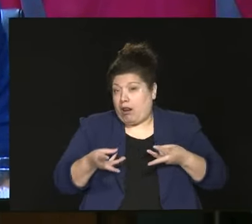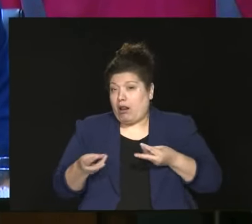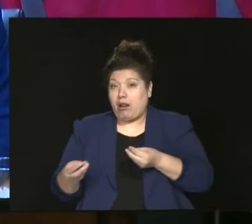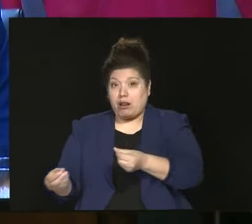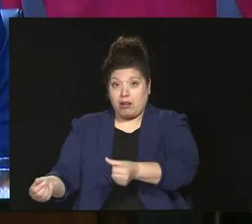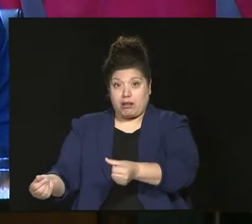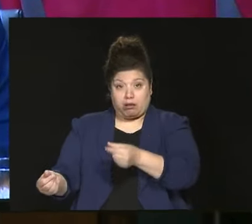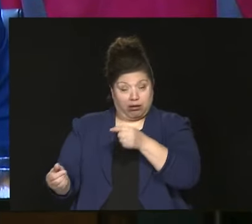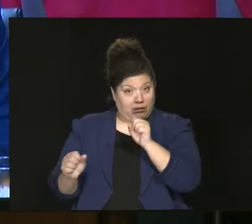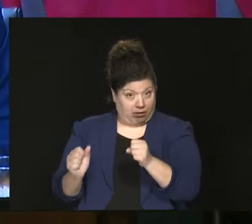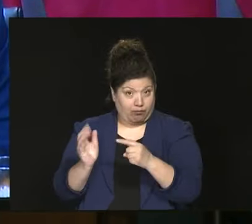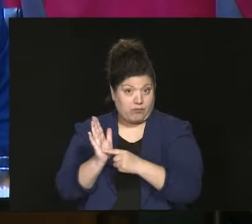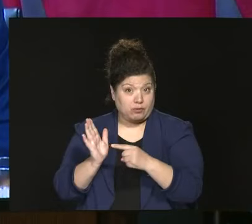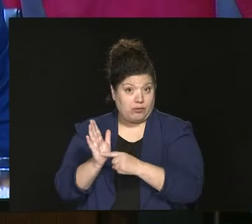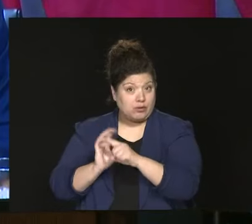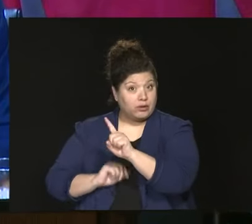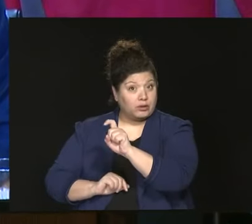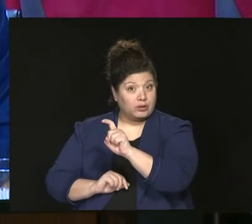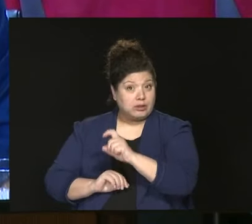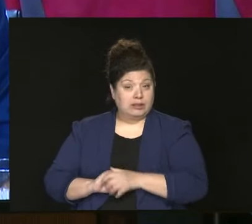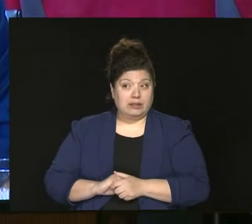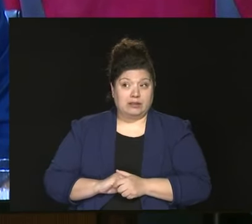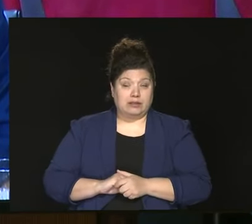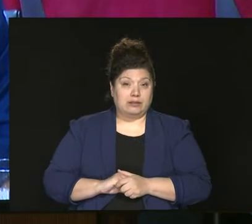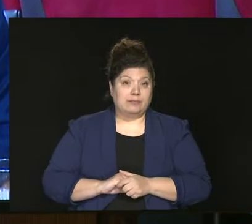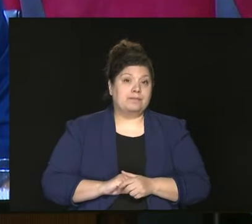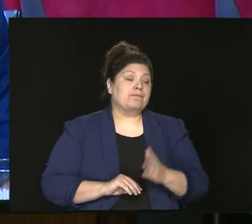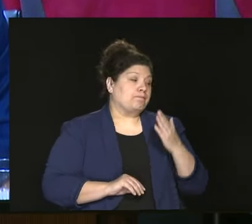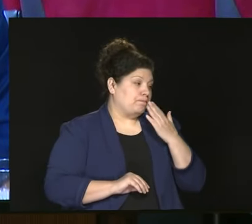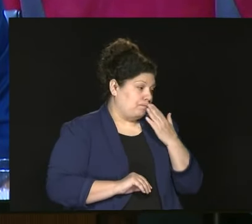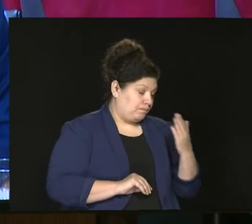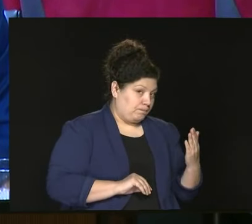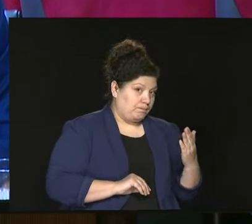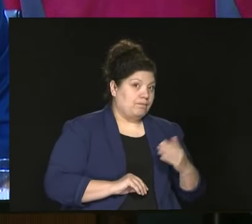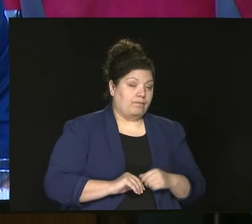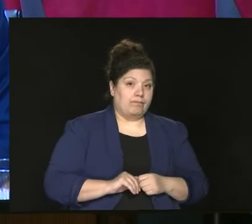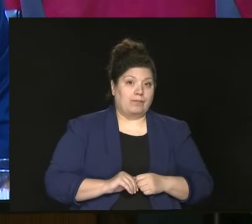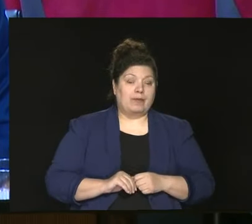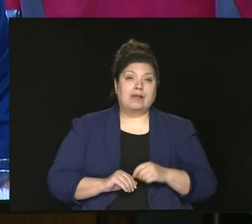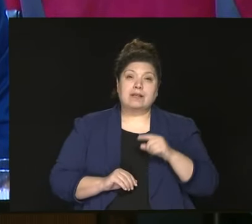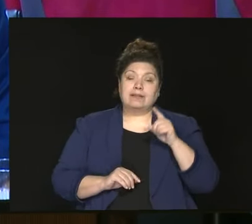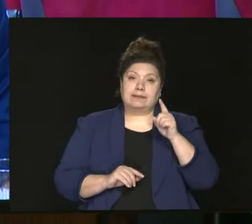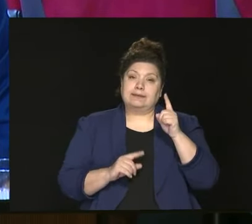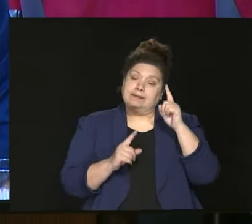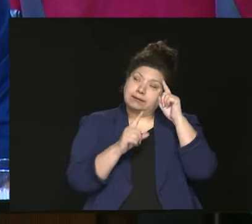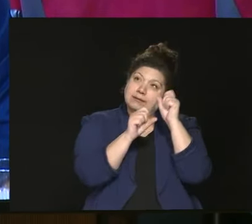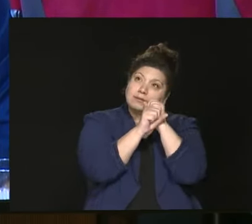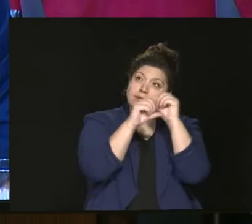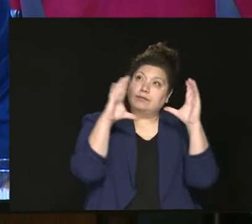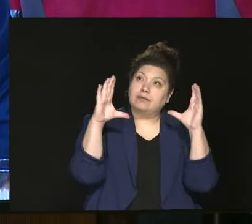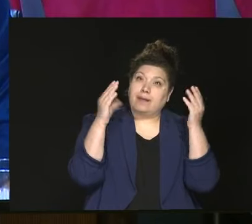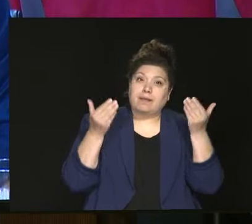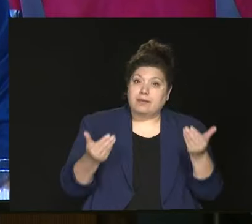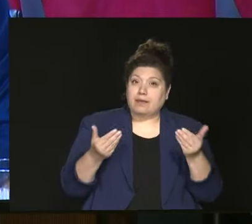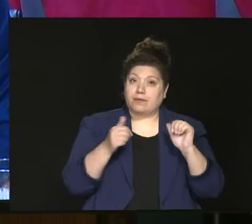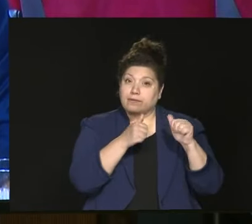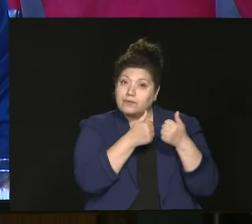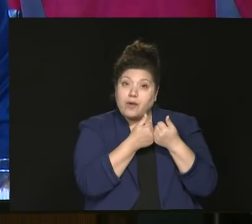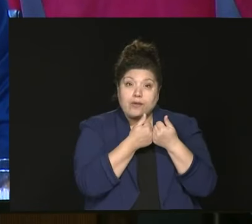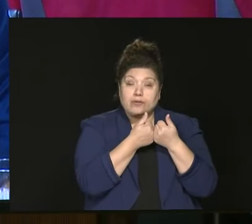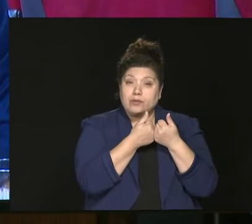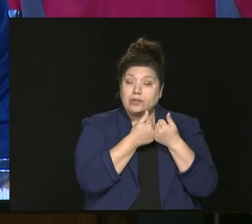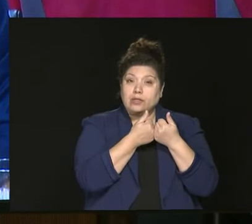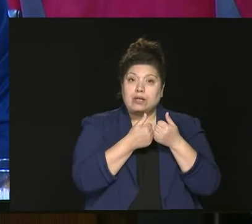Well, thanks, Julie. I think the way to think about the challenge we're facing is that we need to have an economy when we get through